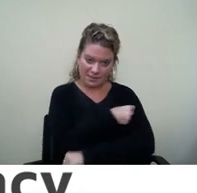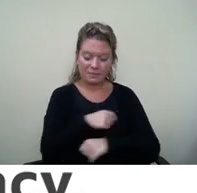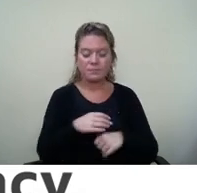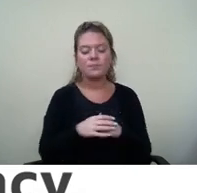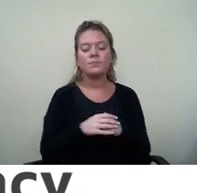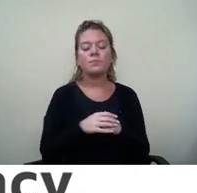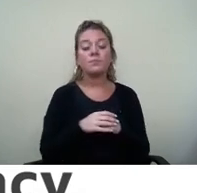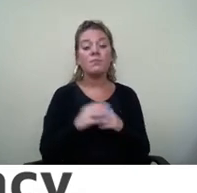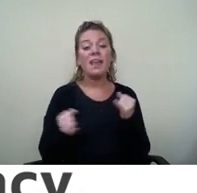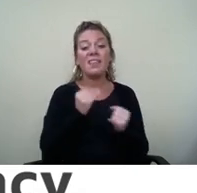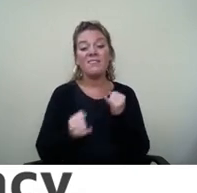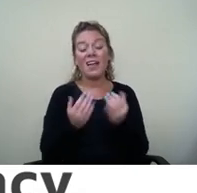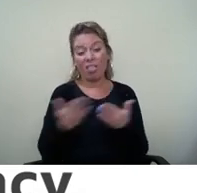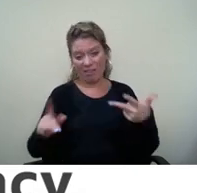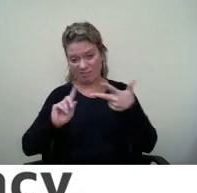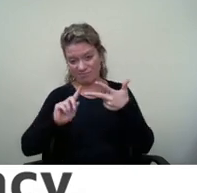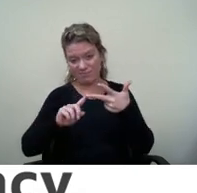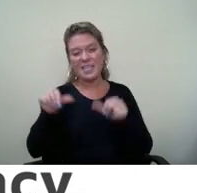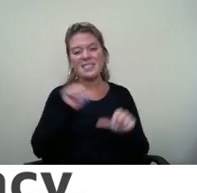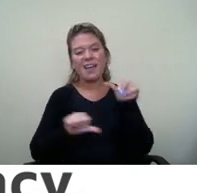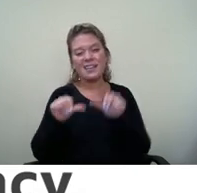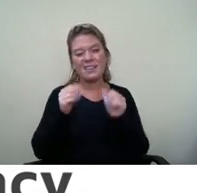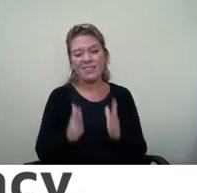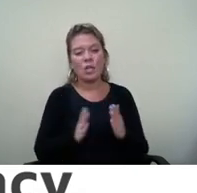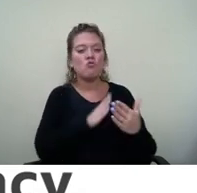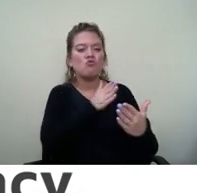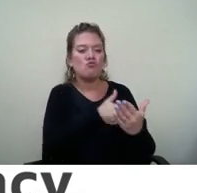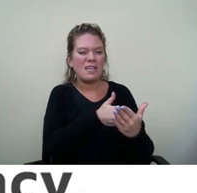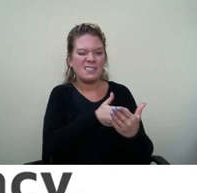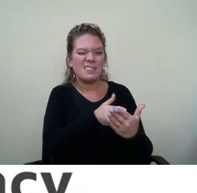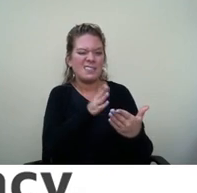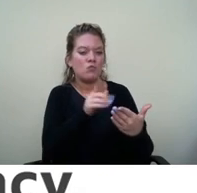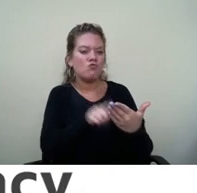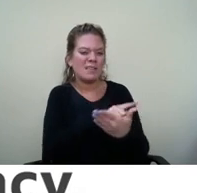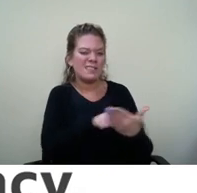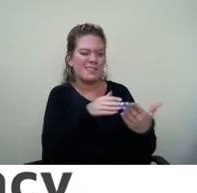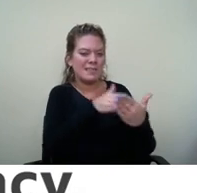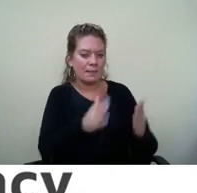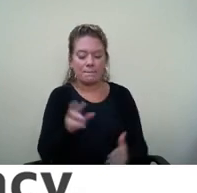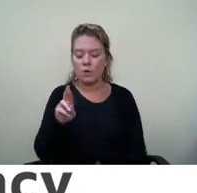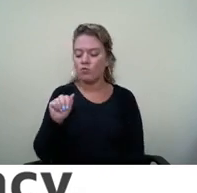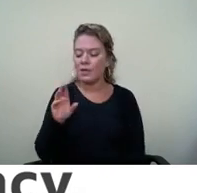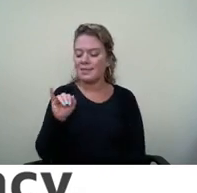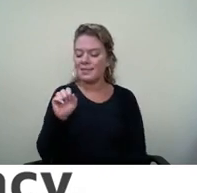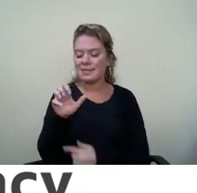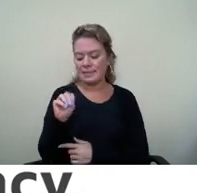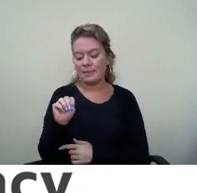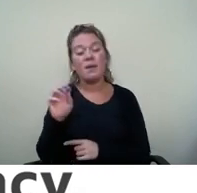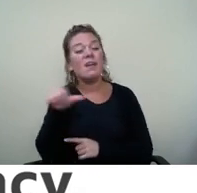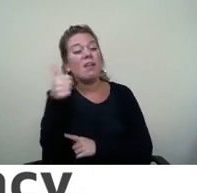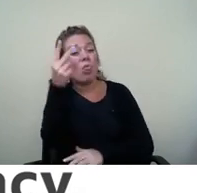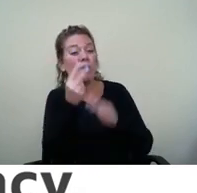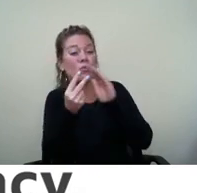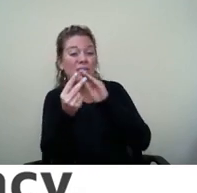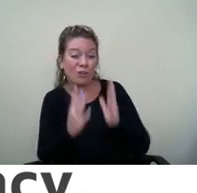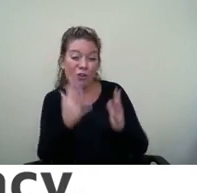in as much depth as I could, is scientific racism. Unfortunately, another predictor of vaccine hesitancy is if you